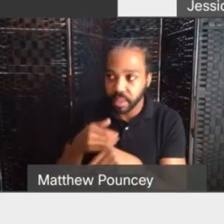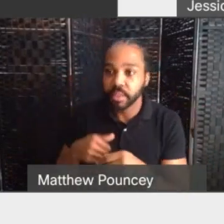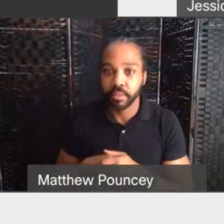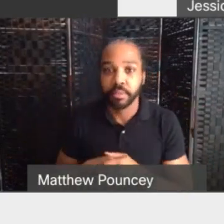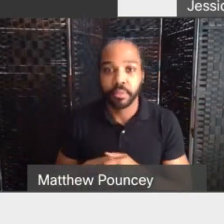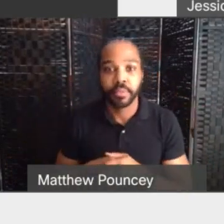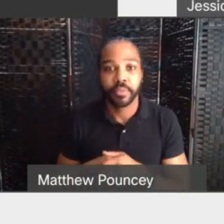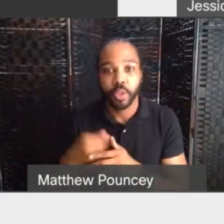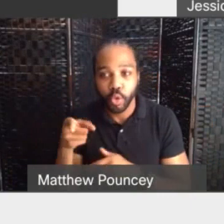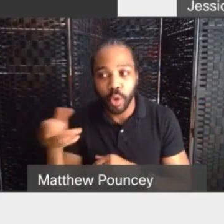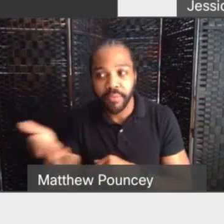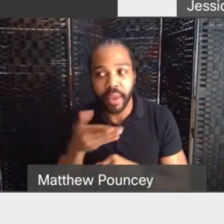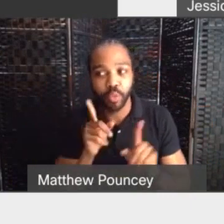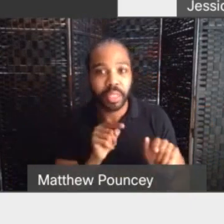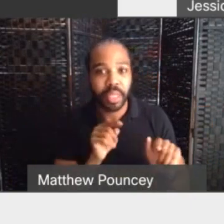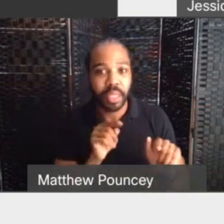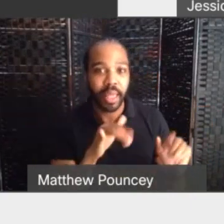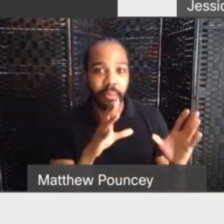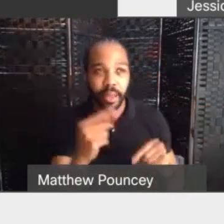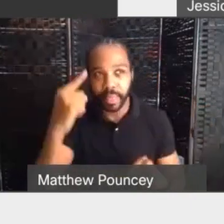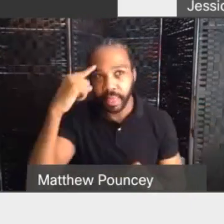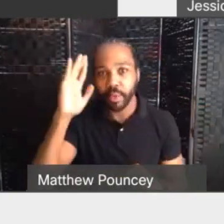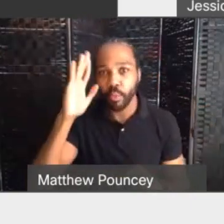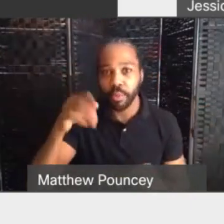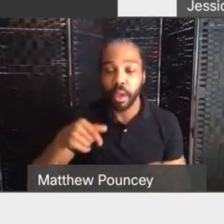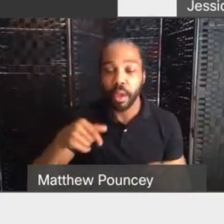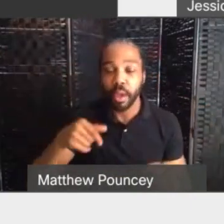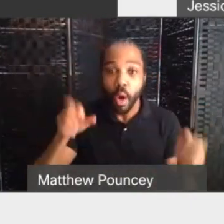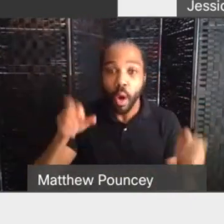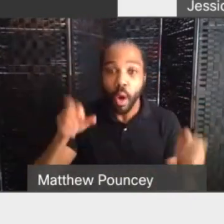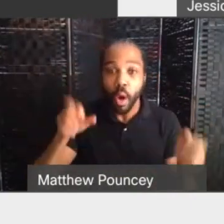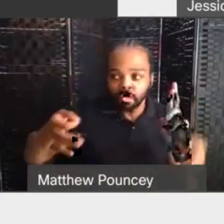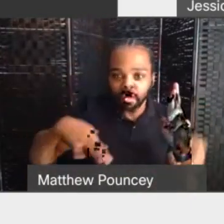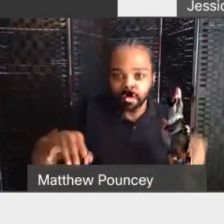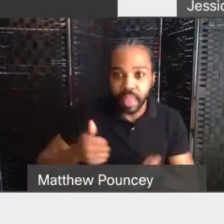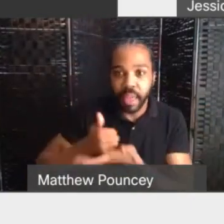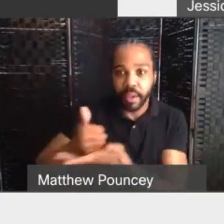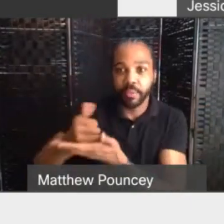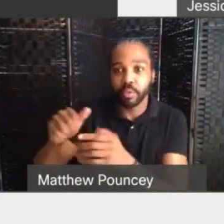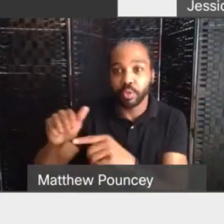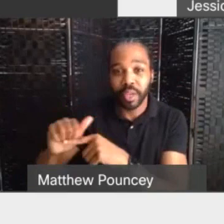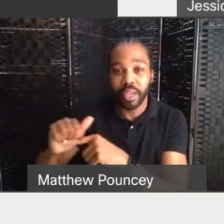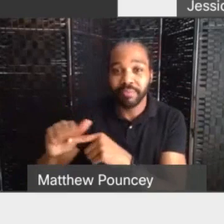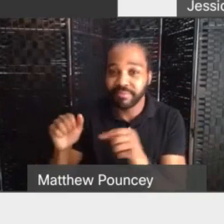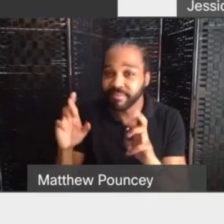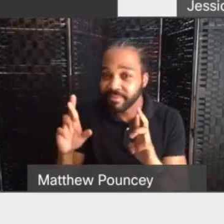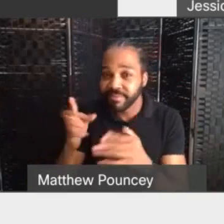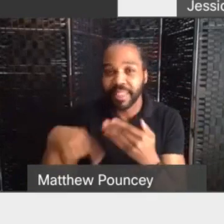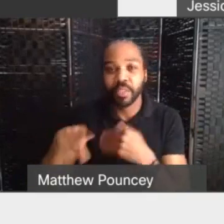are invited to attend that. I think it'll be hopefully a helpful training next week